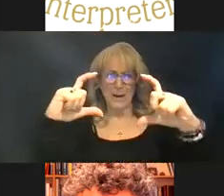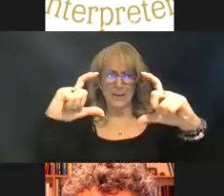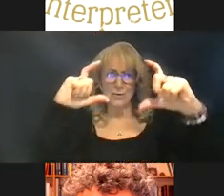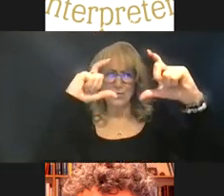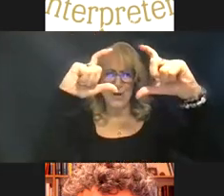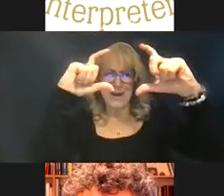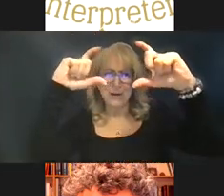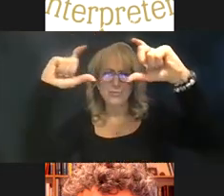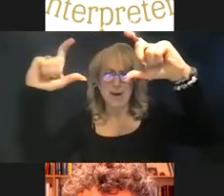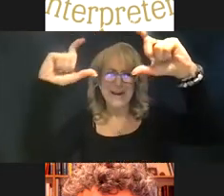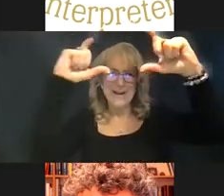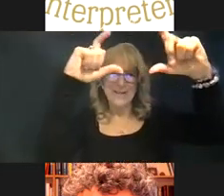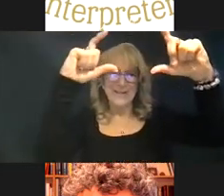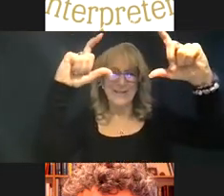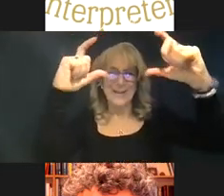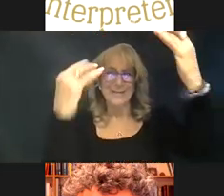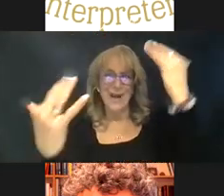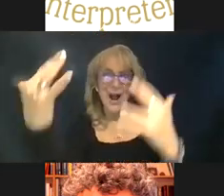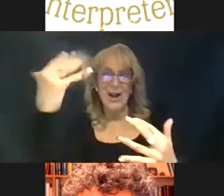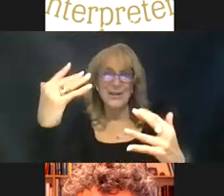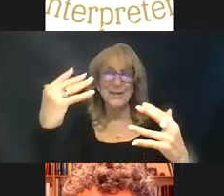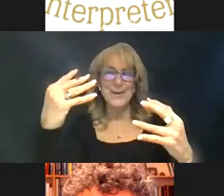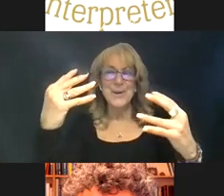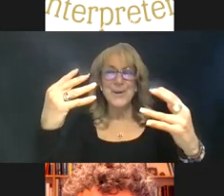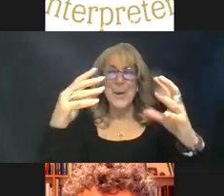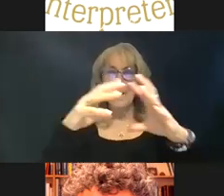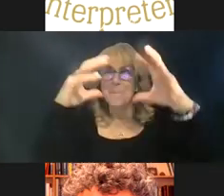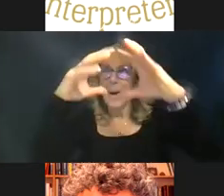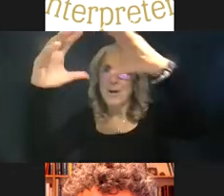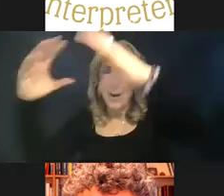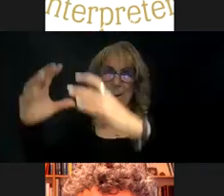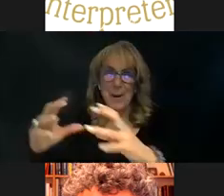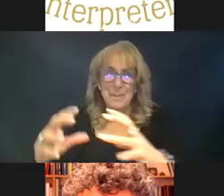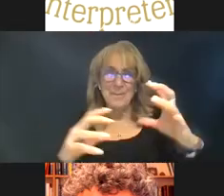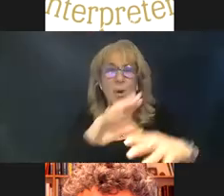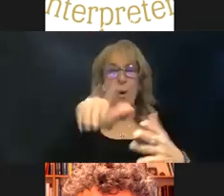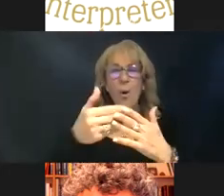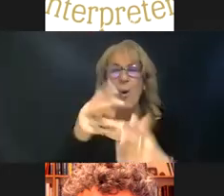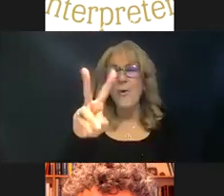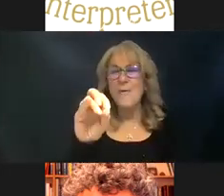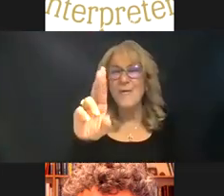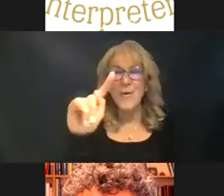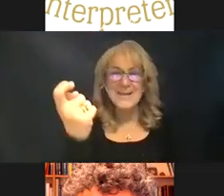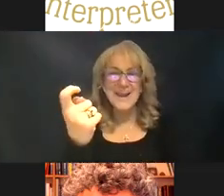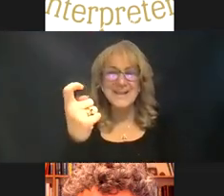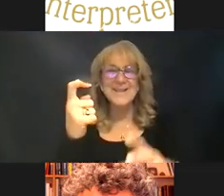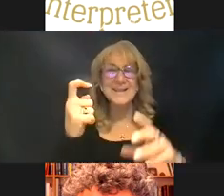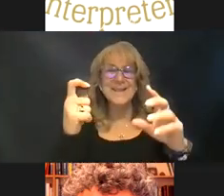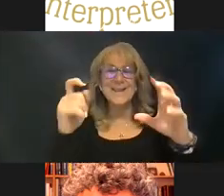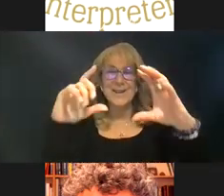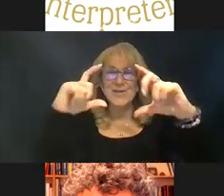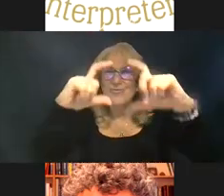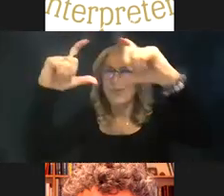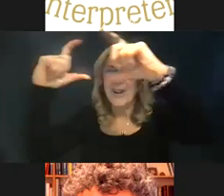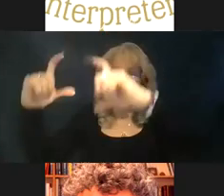Smoke rings, fire rings, bubble rings, they are all vortex rings. Vortex rings are formed when a fluid, which can be a liquid or